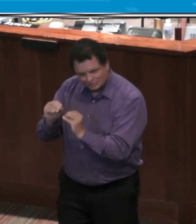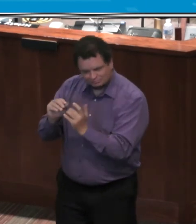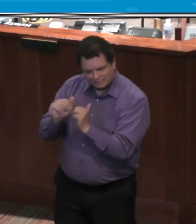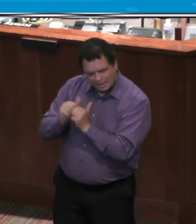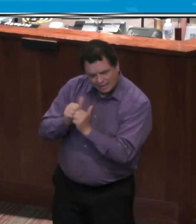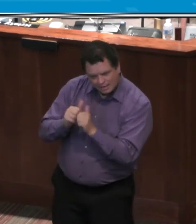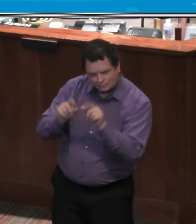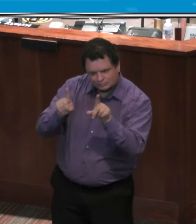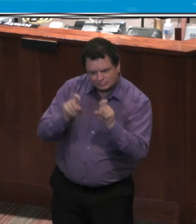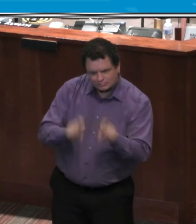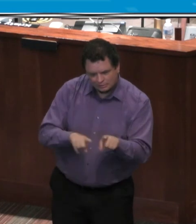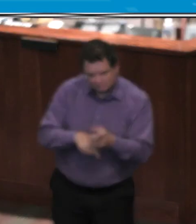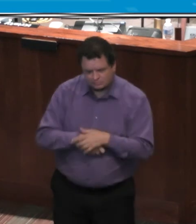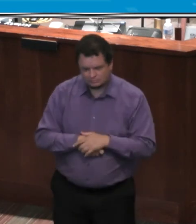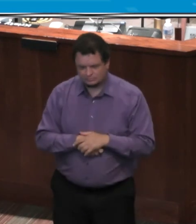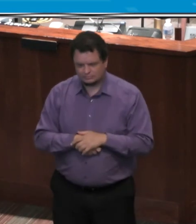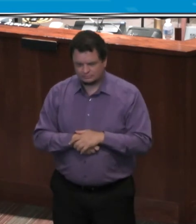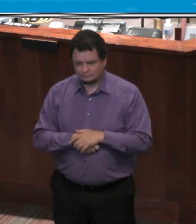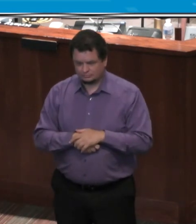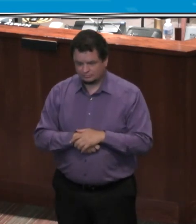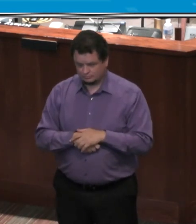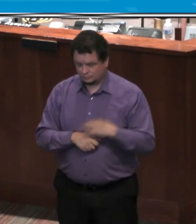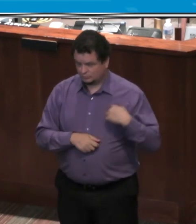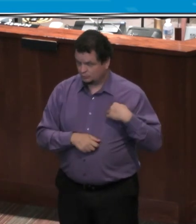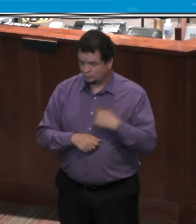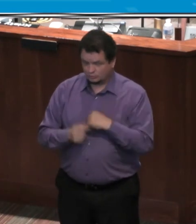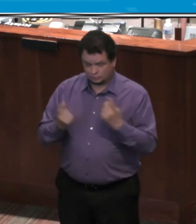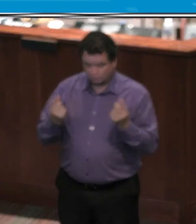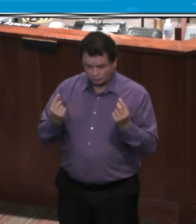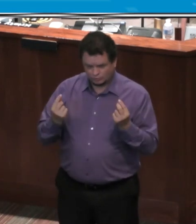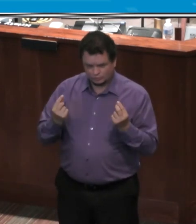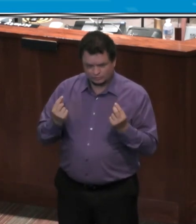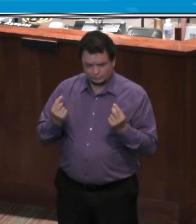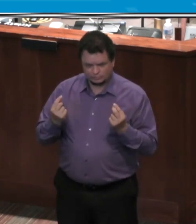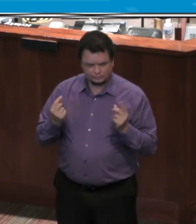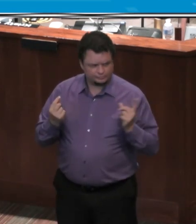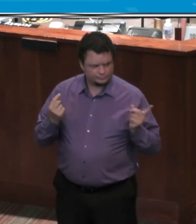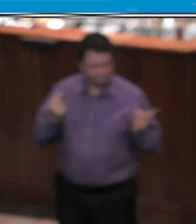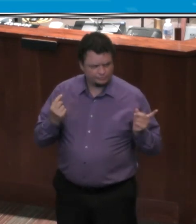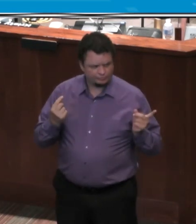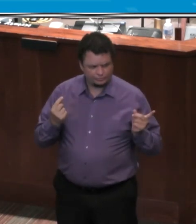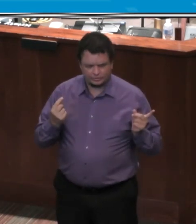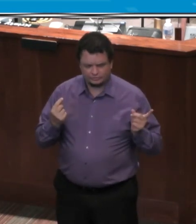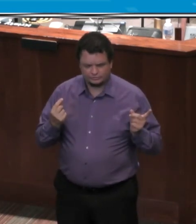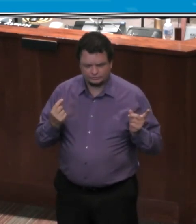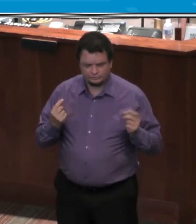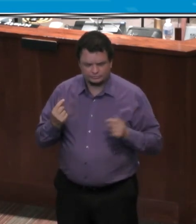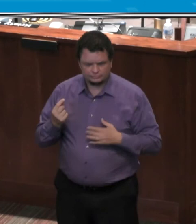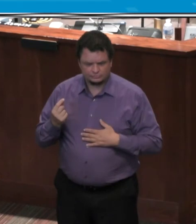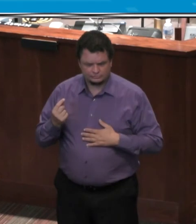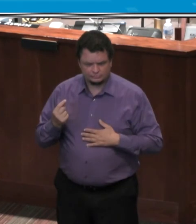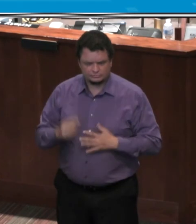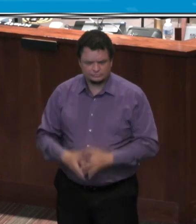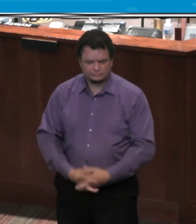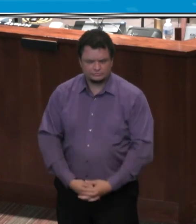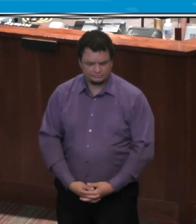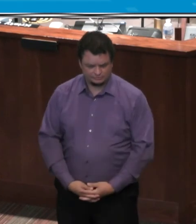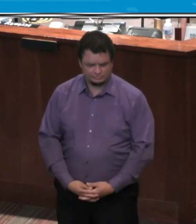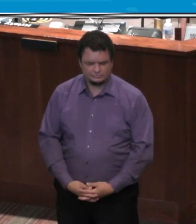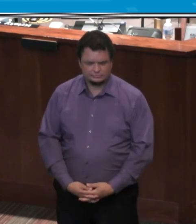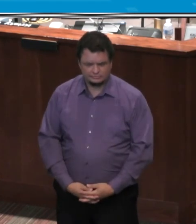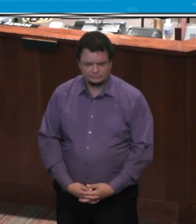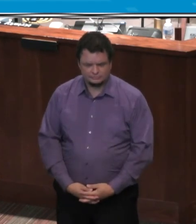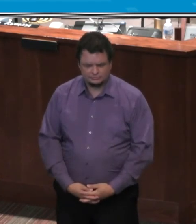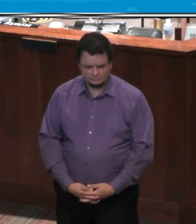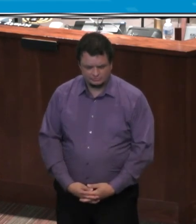go. That we could train and exercise and really look at how to do things quickly when it comes